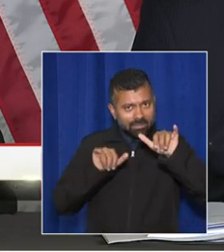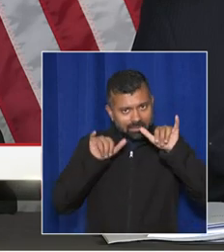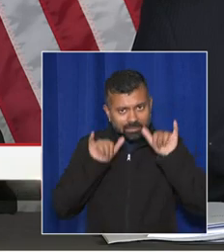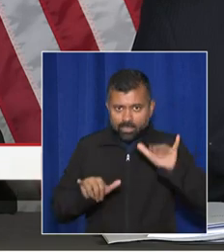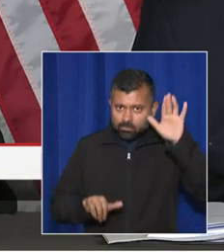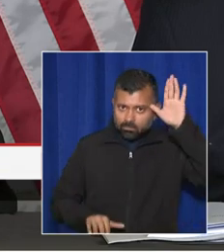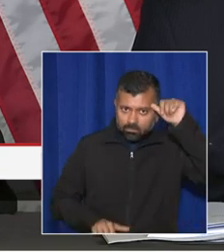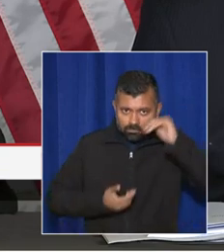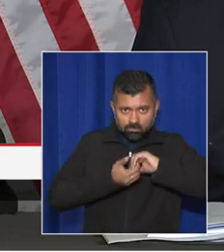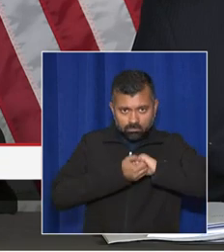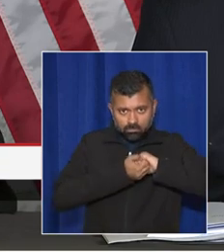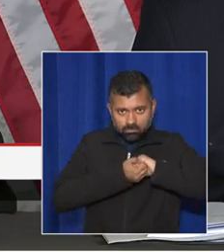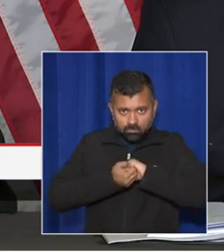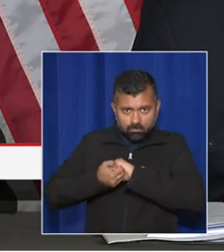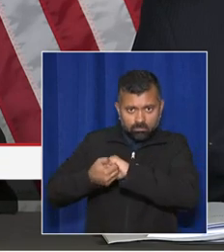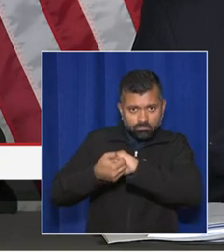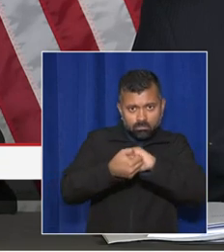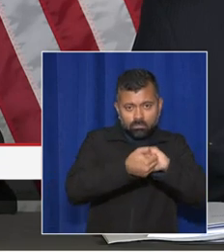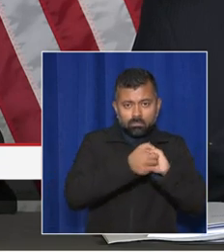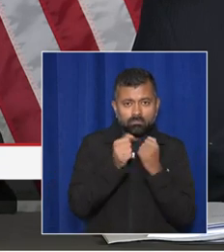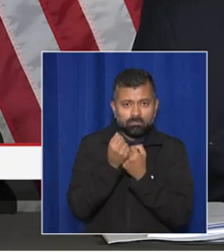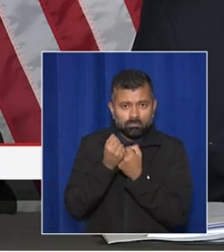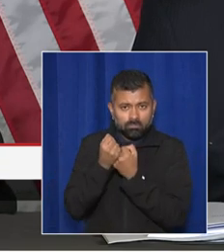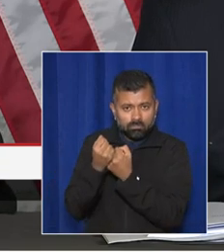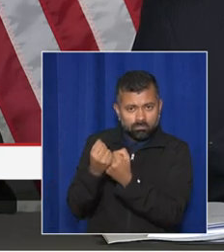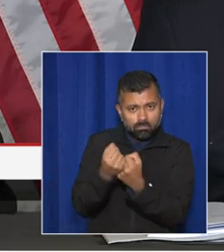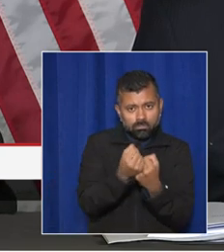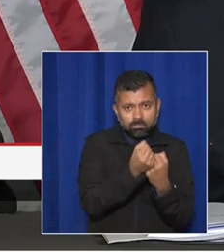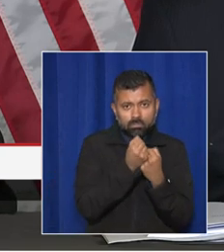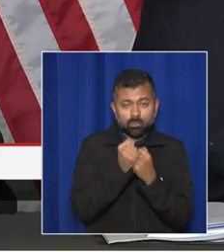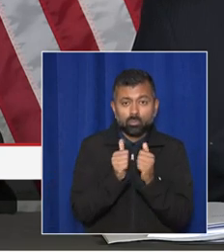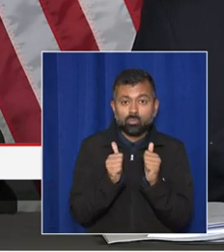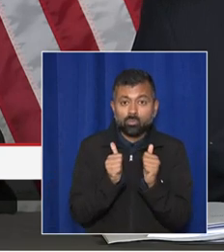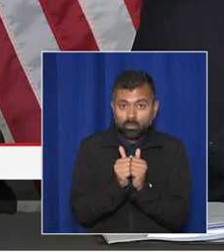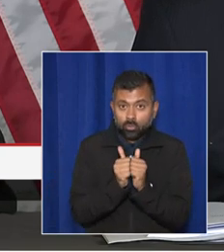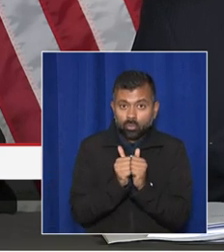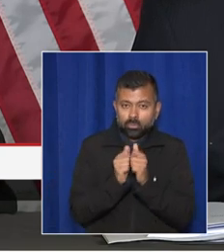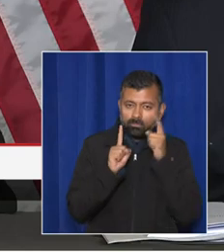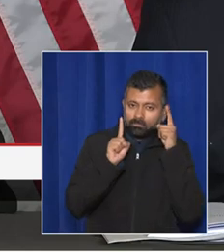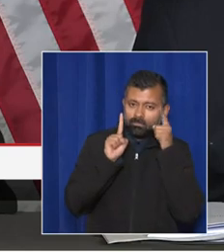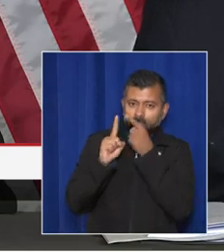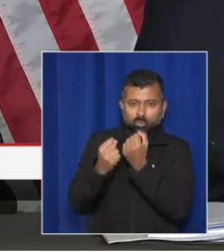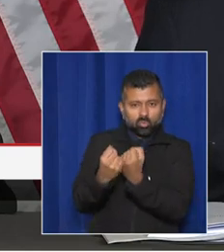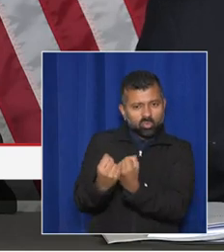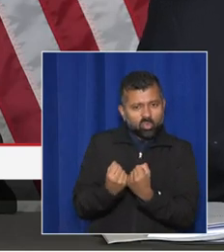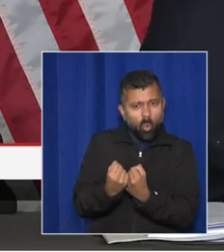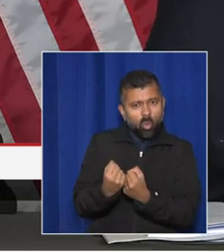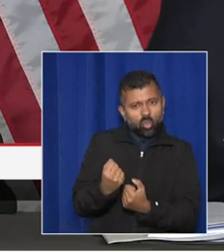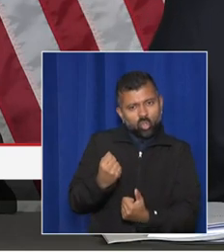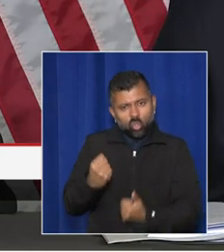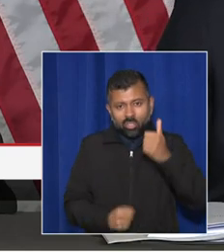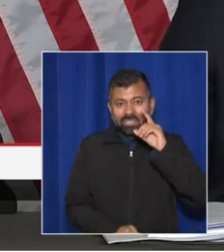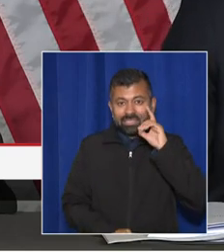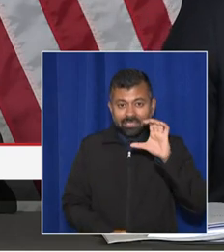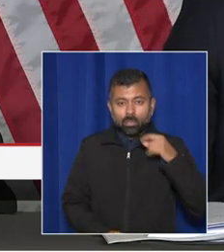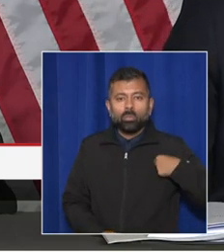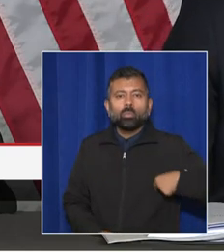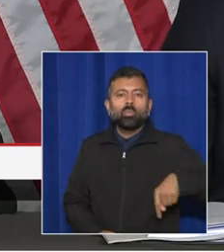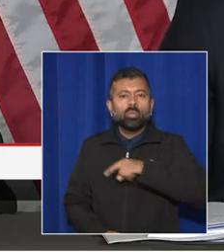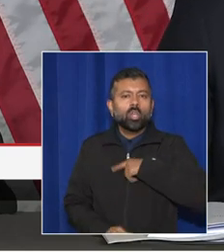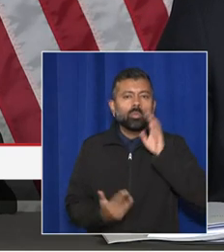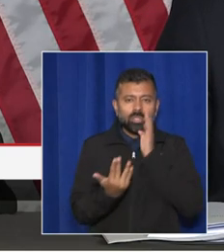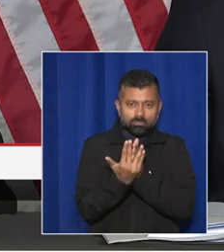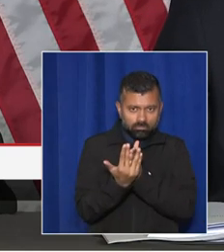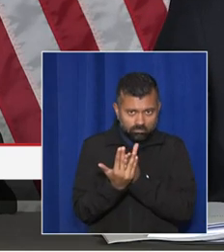smart and strategic and get to the other side, and that's my job. I'm going to navigate us to the other side. I appreciate it. If I could just one last